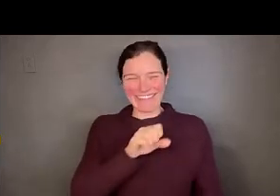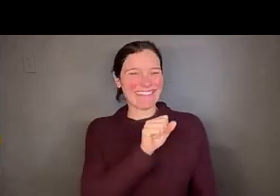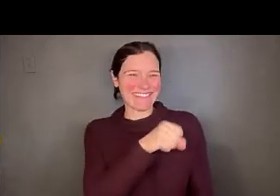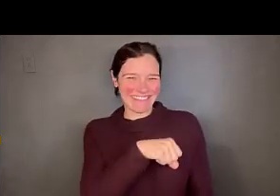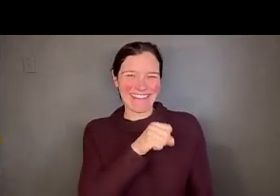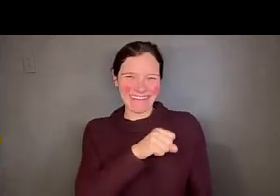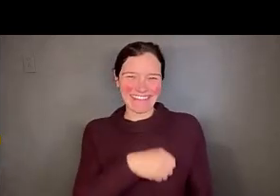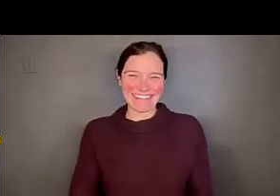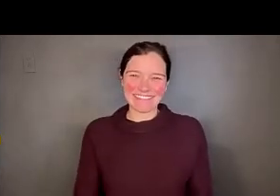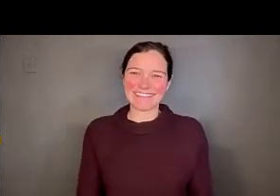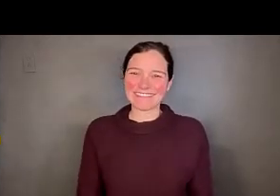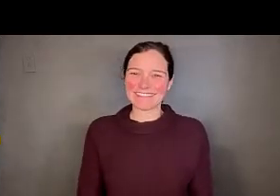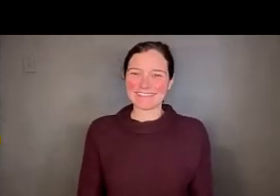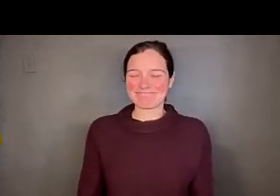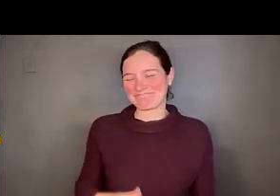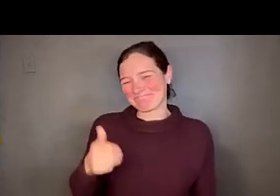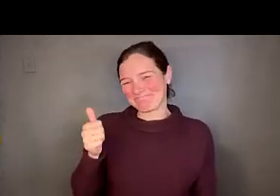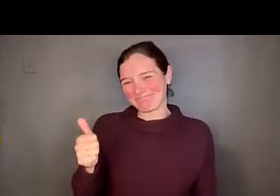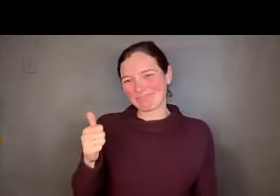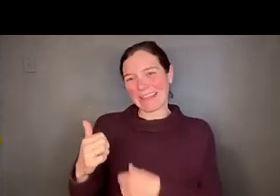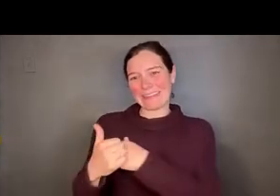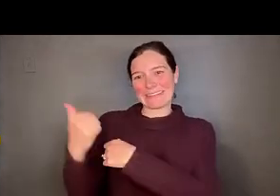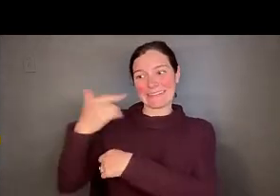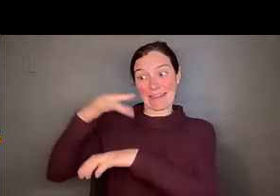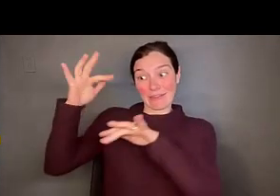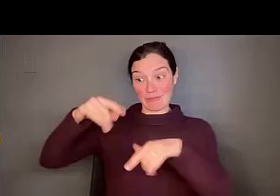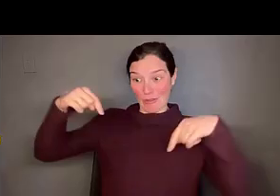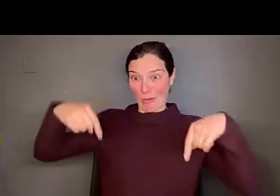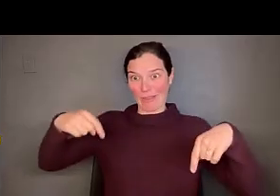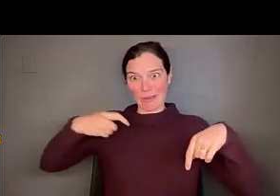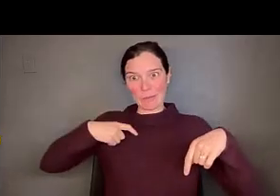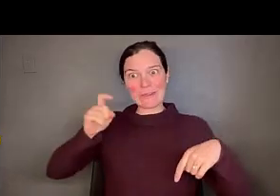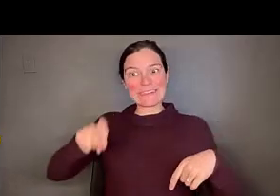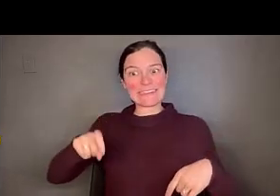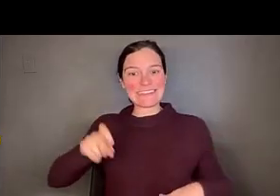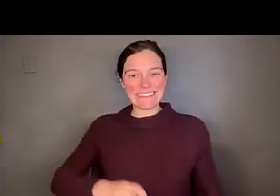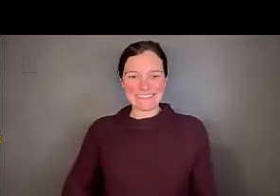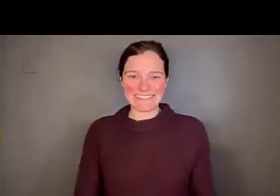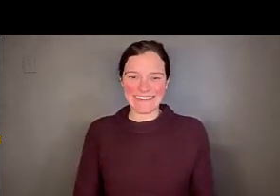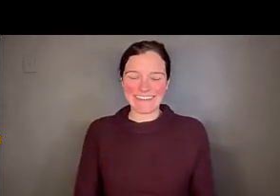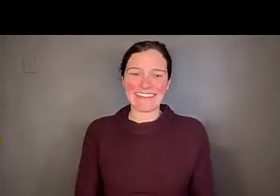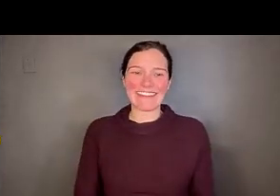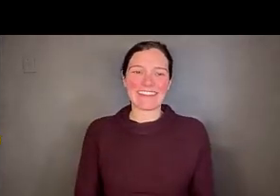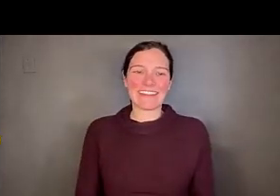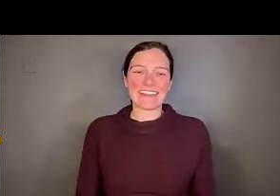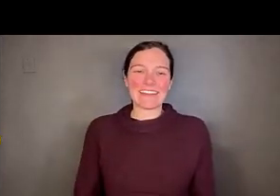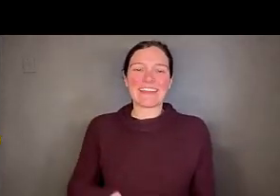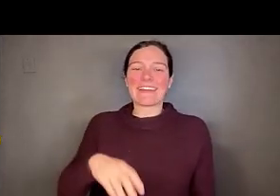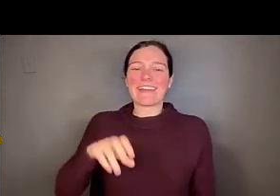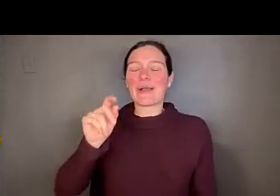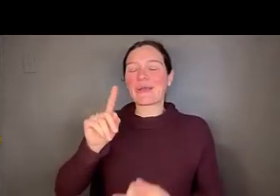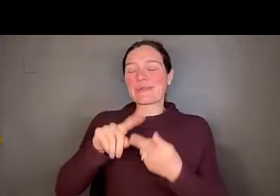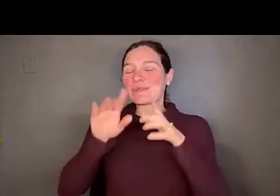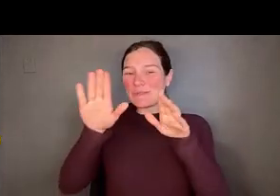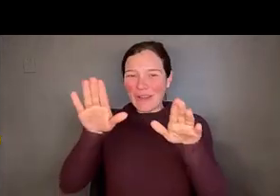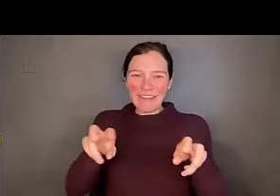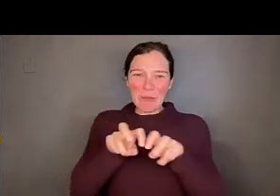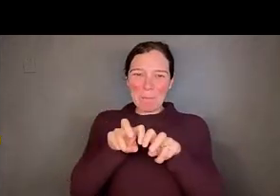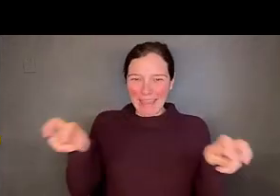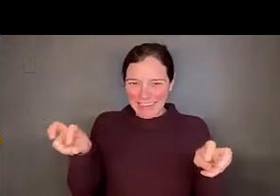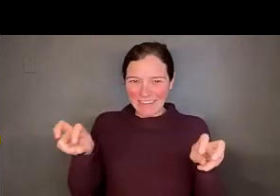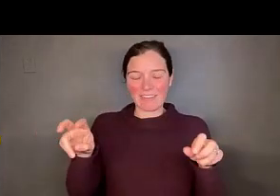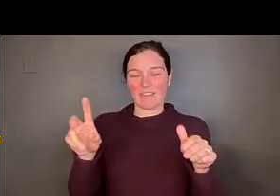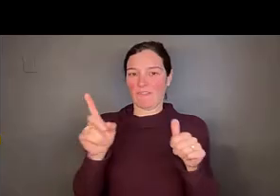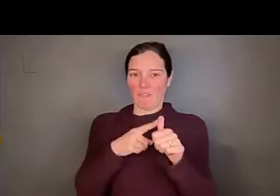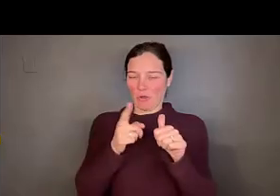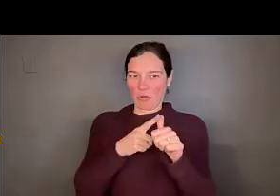Yes. Good for you. Send some of the snow over here. We need it. Okay. So to our amazing panelists, first